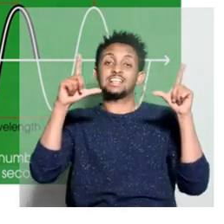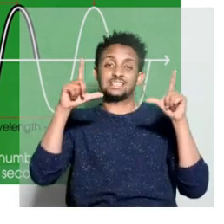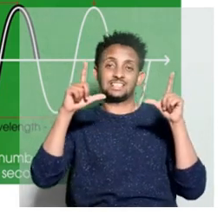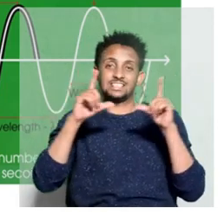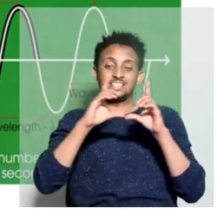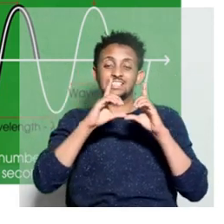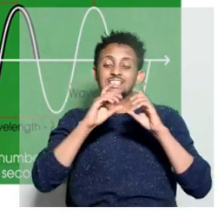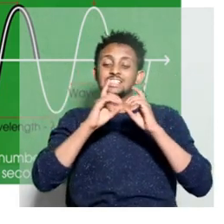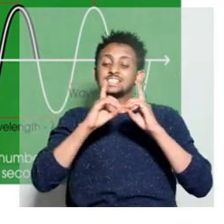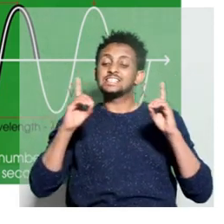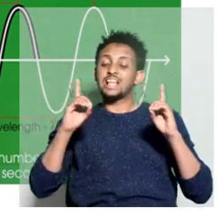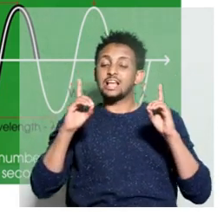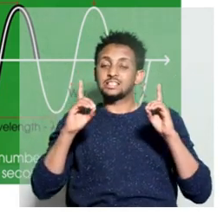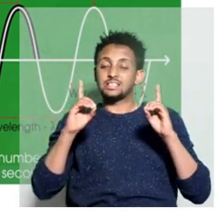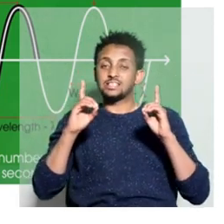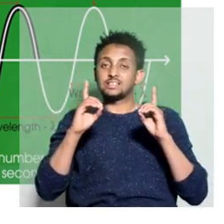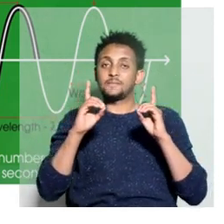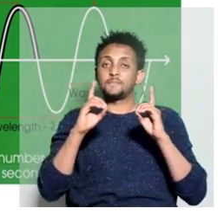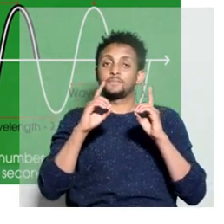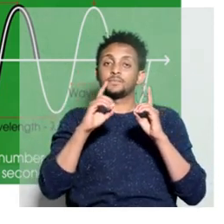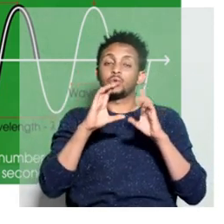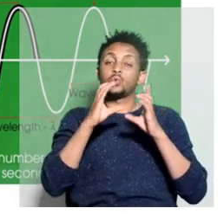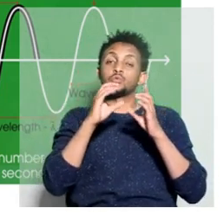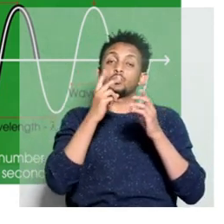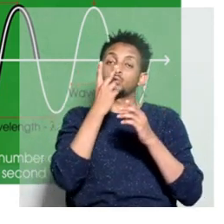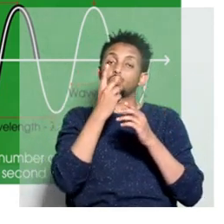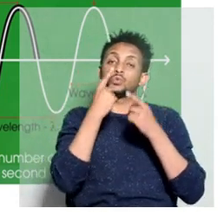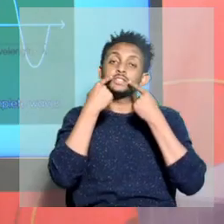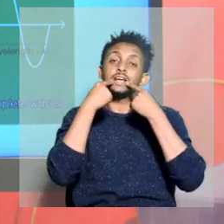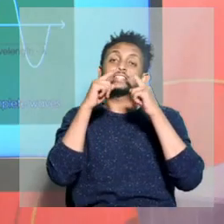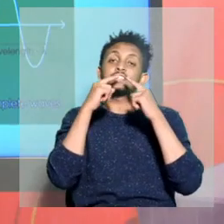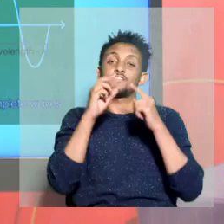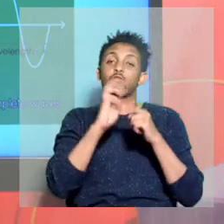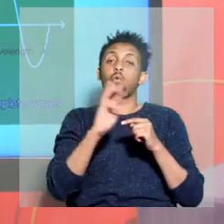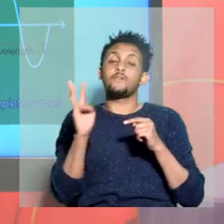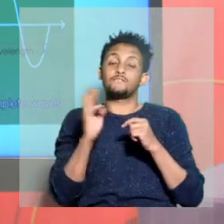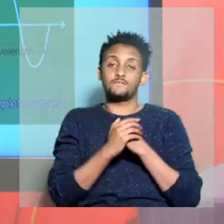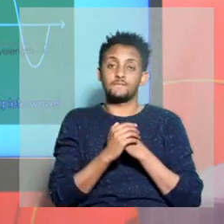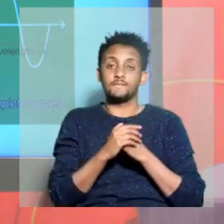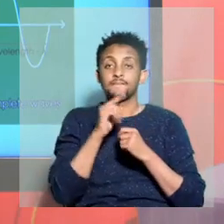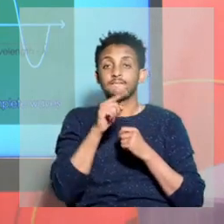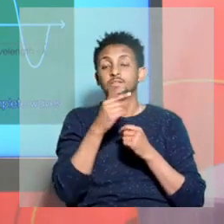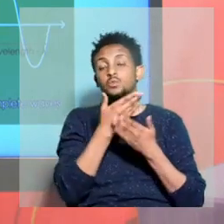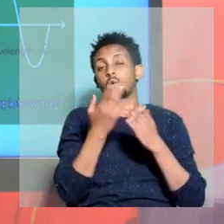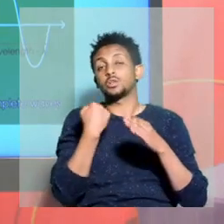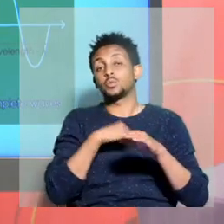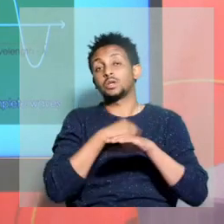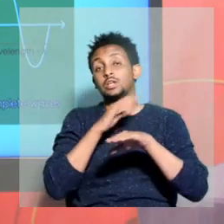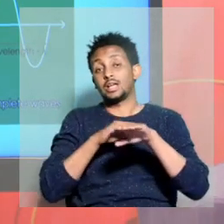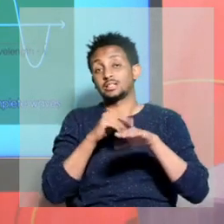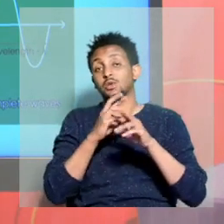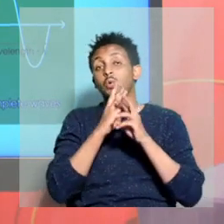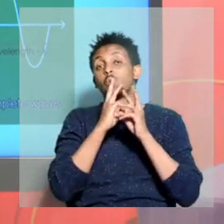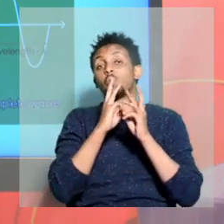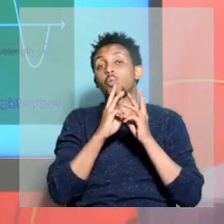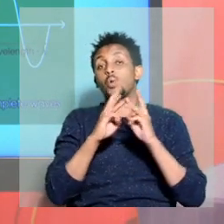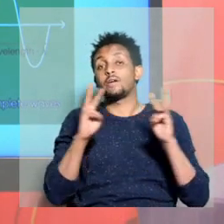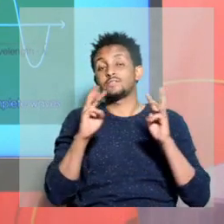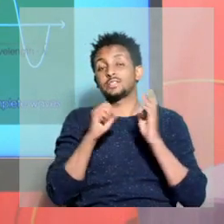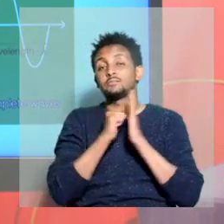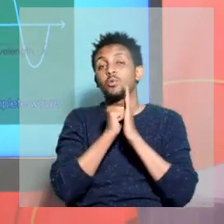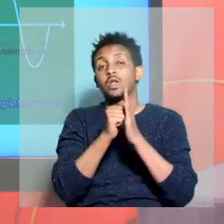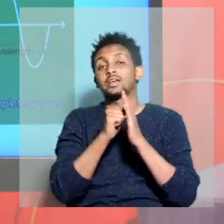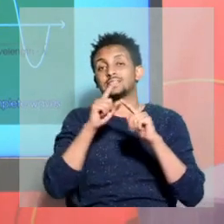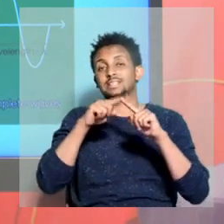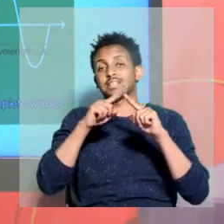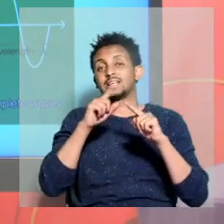is the distance between correspondent point of two successive waves. This is what we call wavelengths and symbolized by